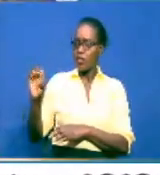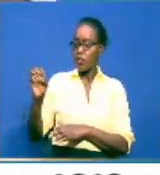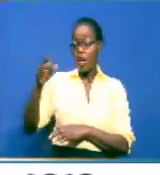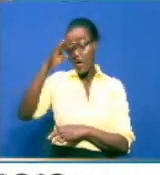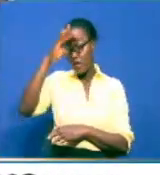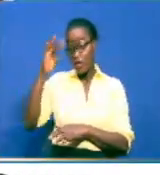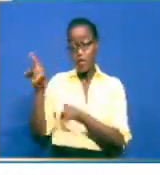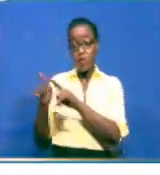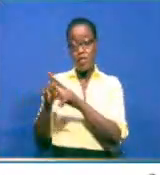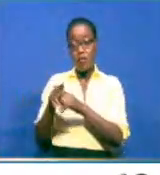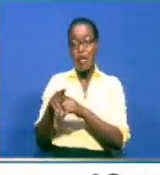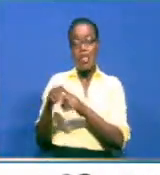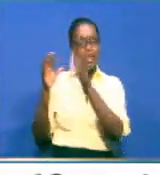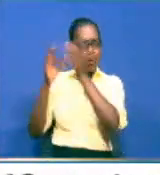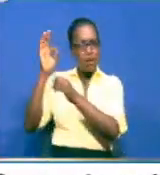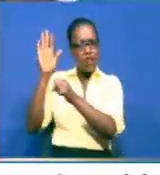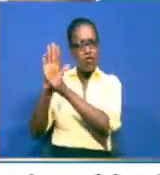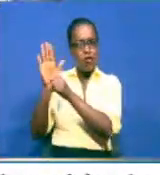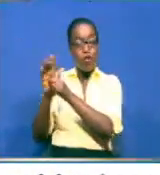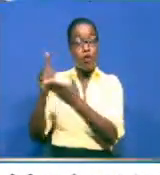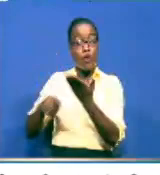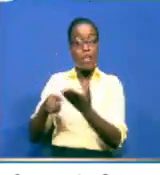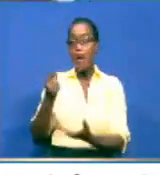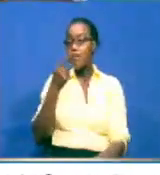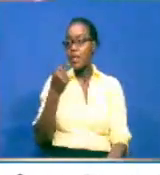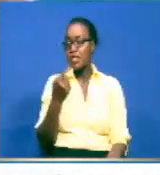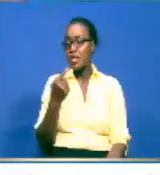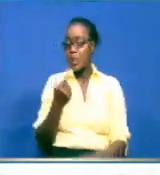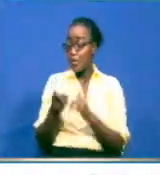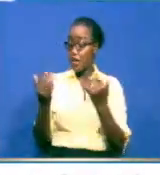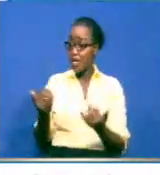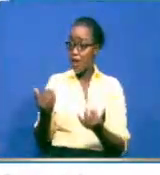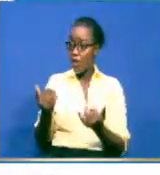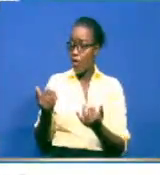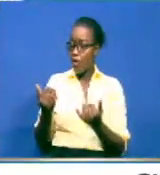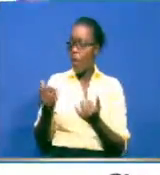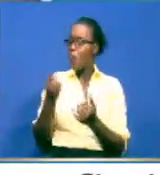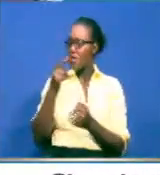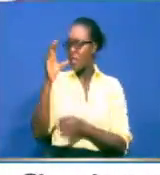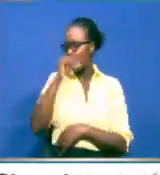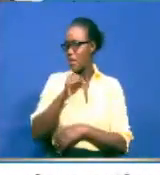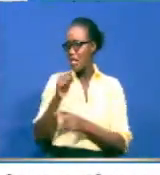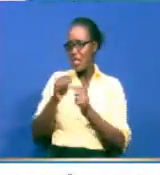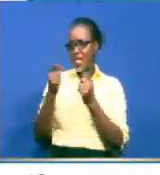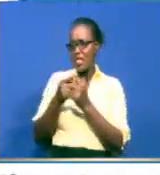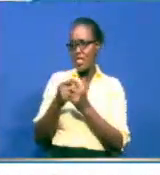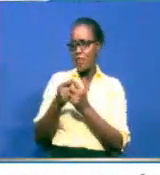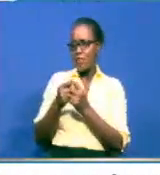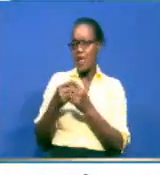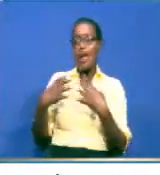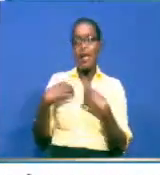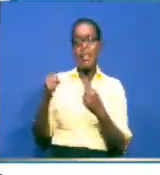Mm-hmm. And right now, they do not have any medicine. Mm-hmm. But I want to say that the team of Kagwe is a strong team. It is a team that